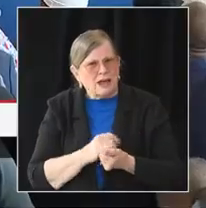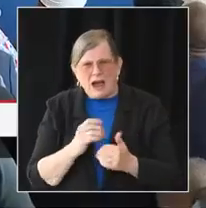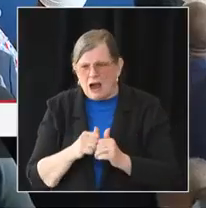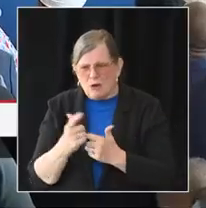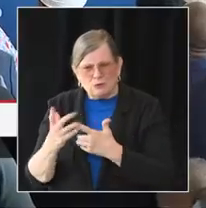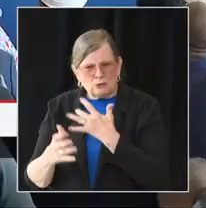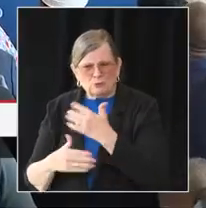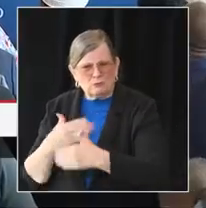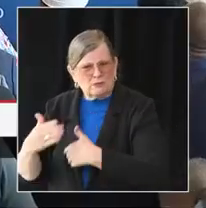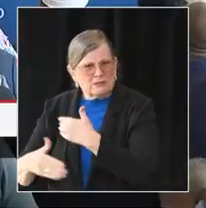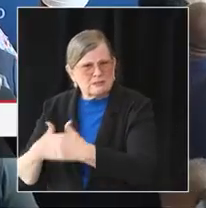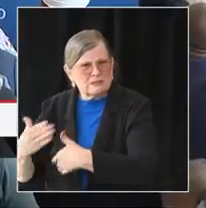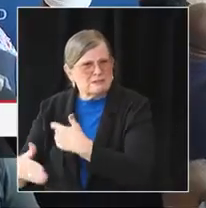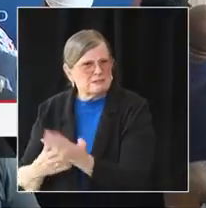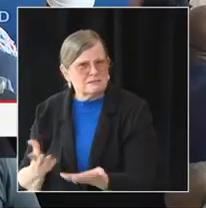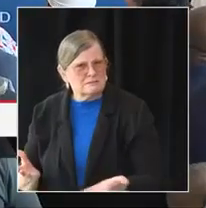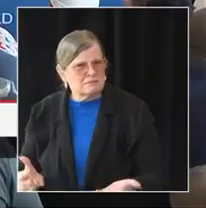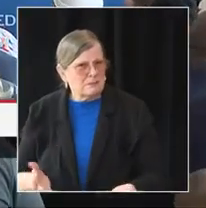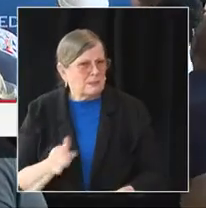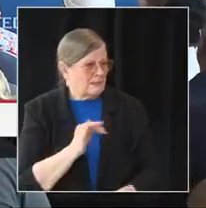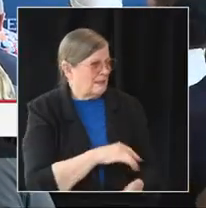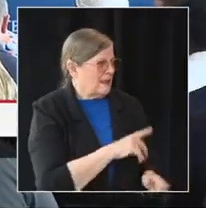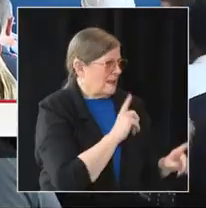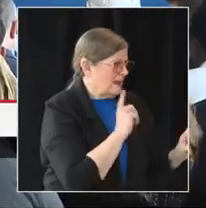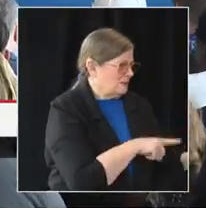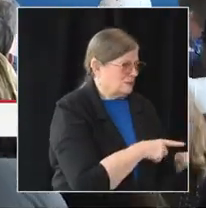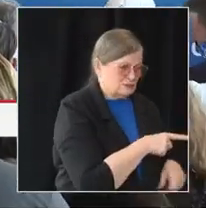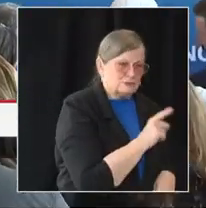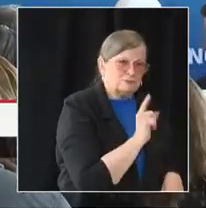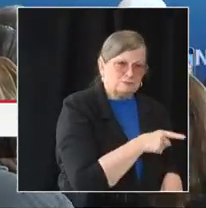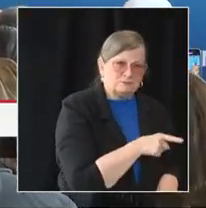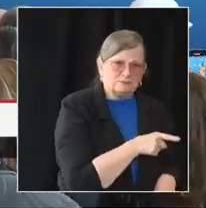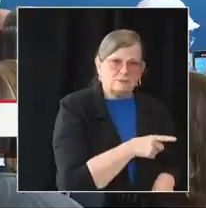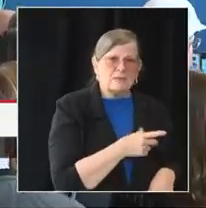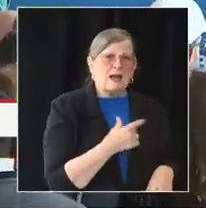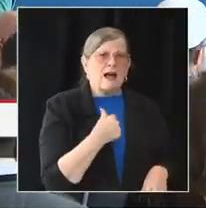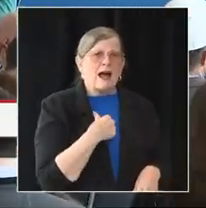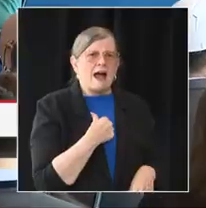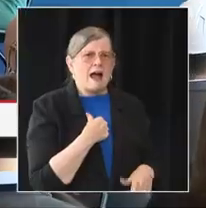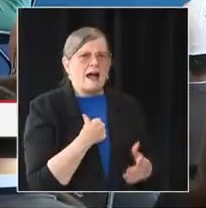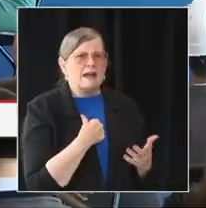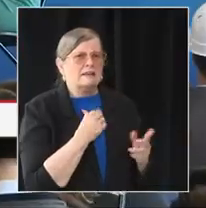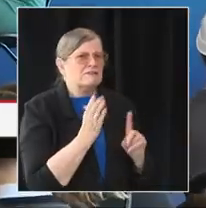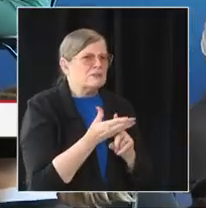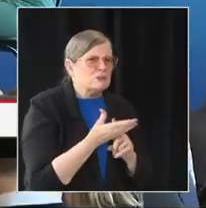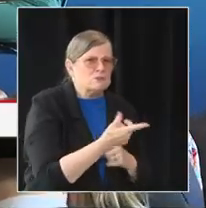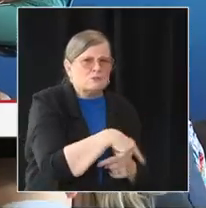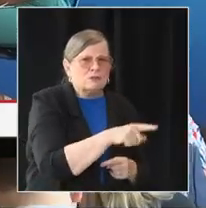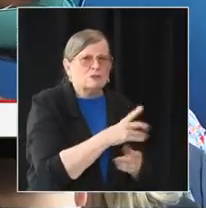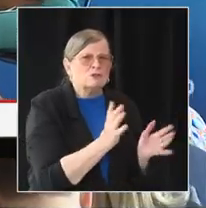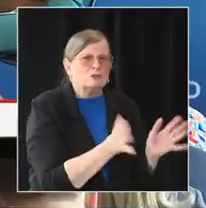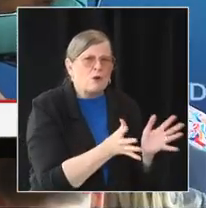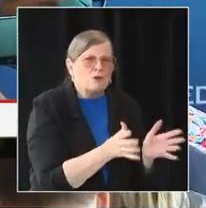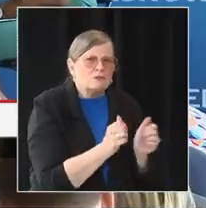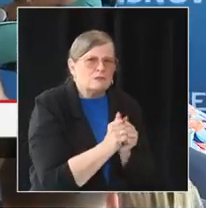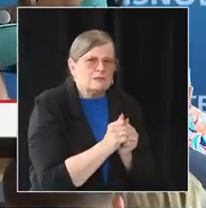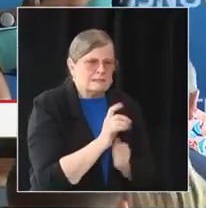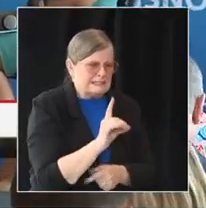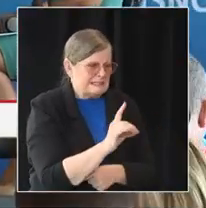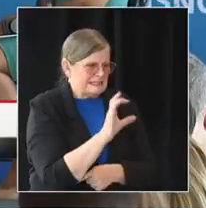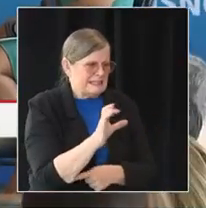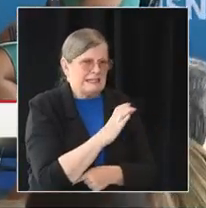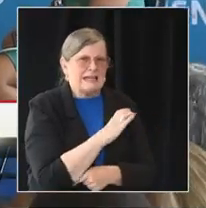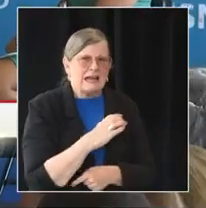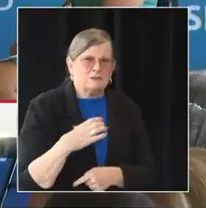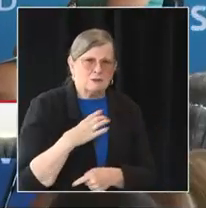them to talk to their council members. I know a lot of people here talk to members